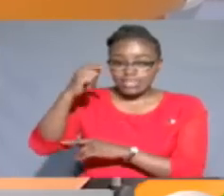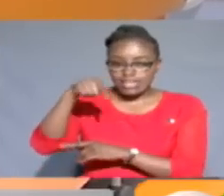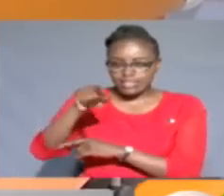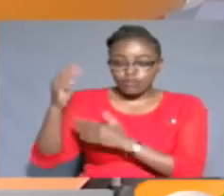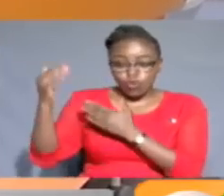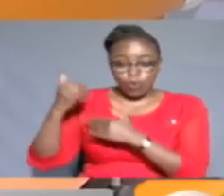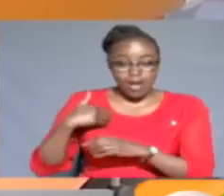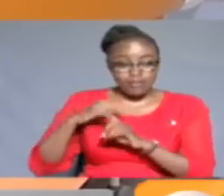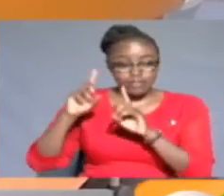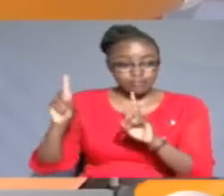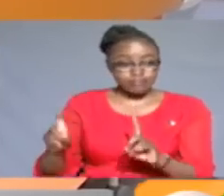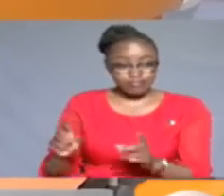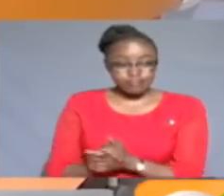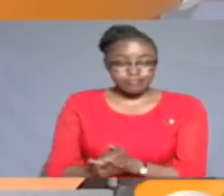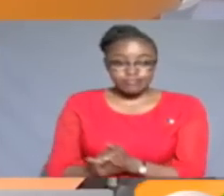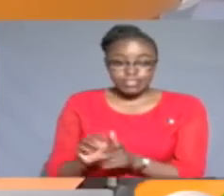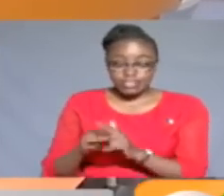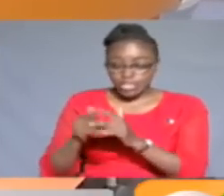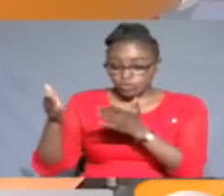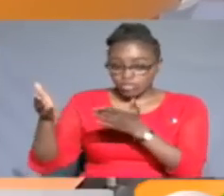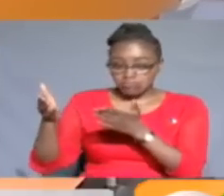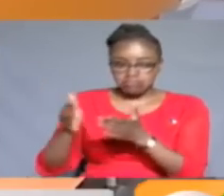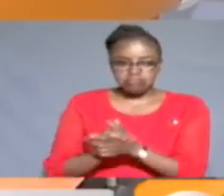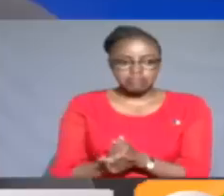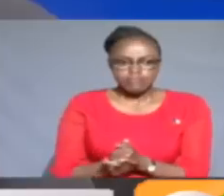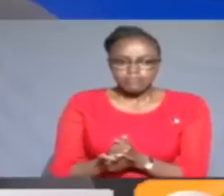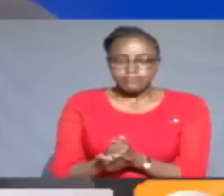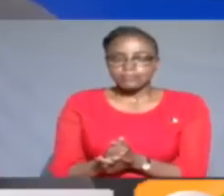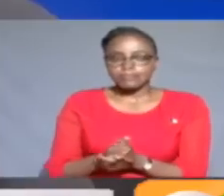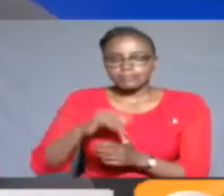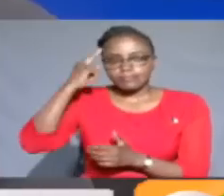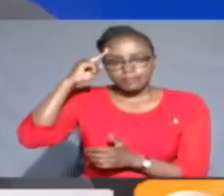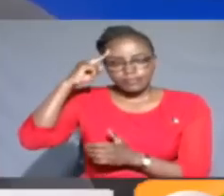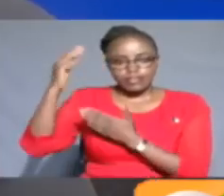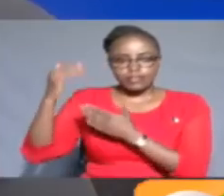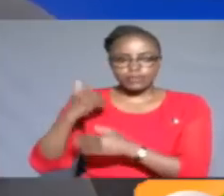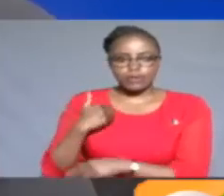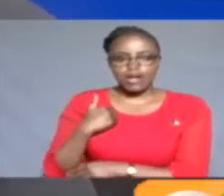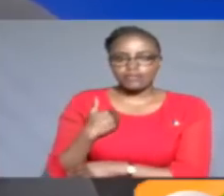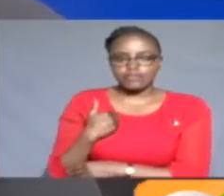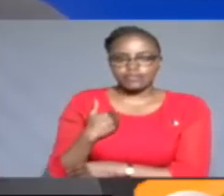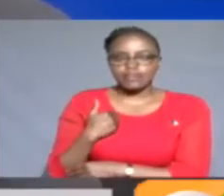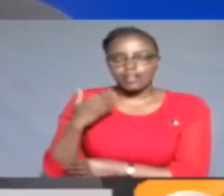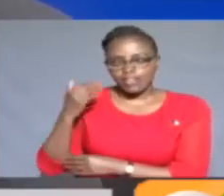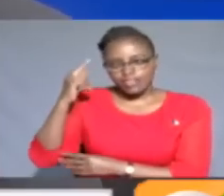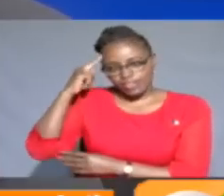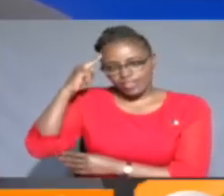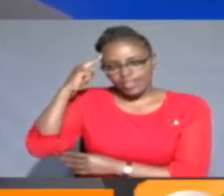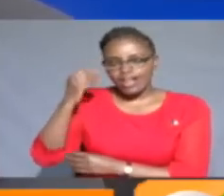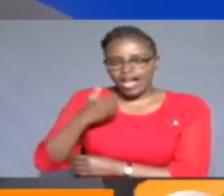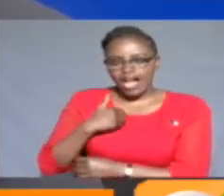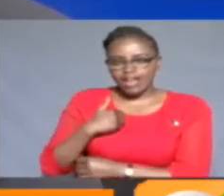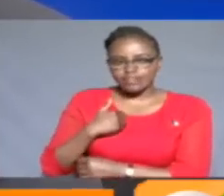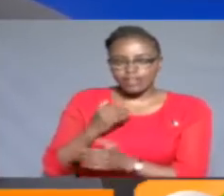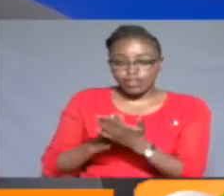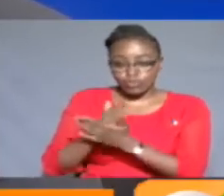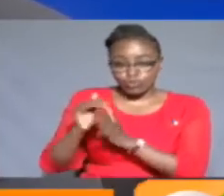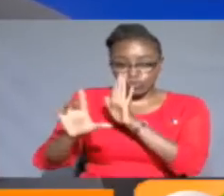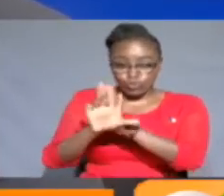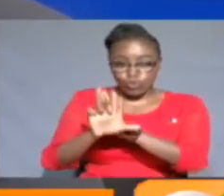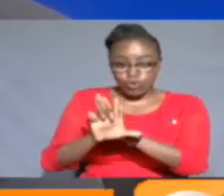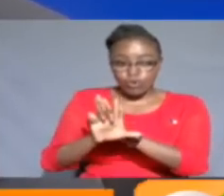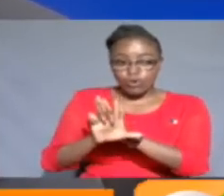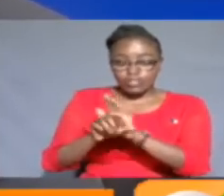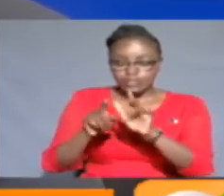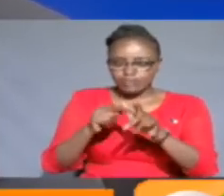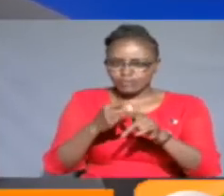hope from? I'll start with you. Yeah, I think we should have hope. First of all, through legislation, we really must